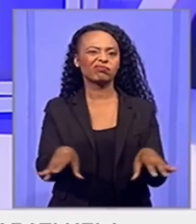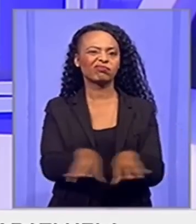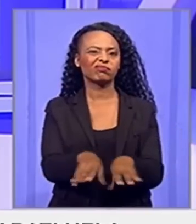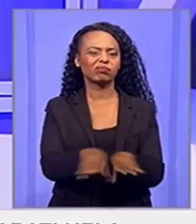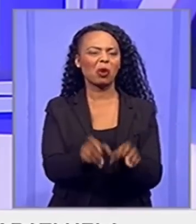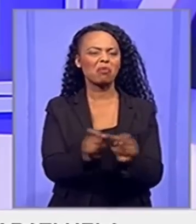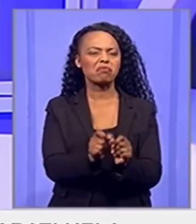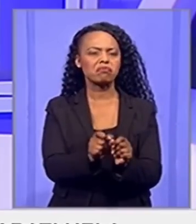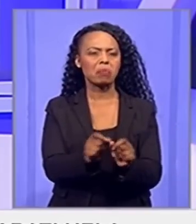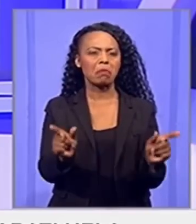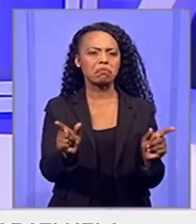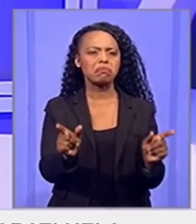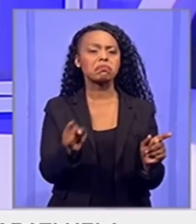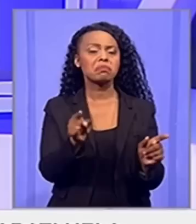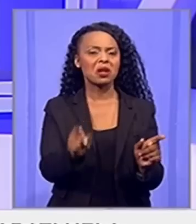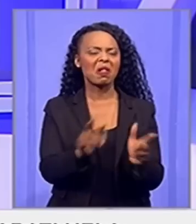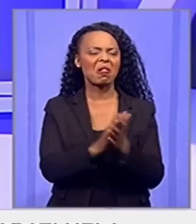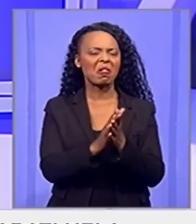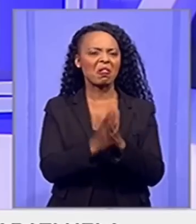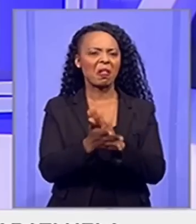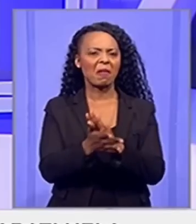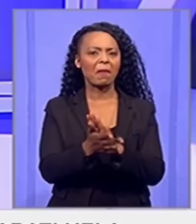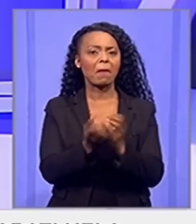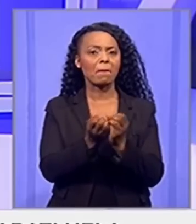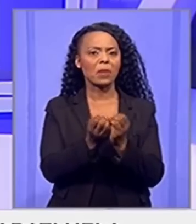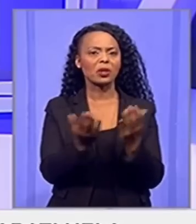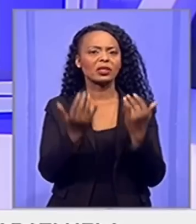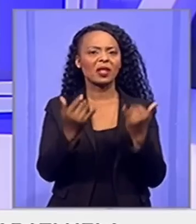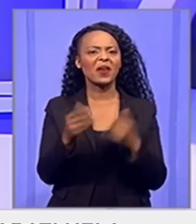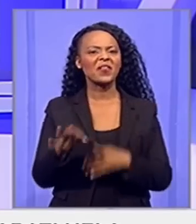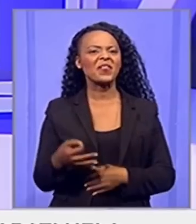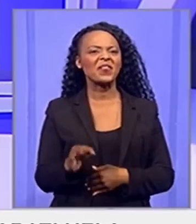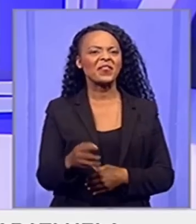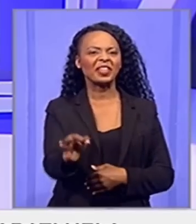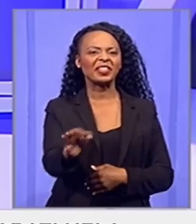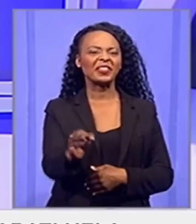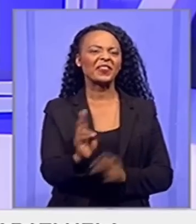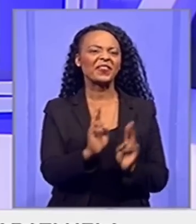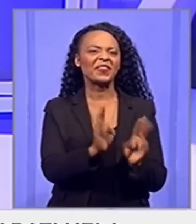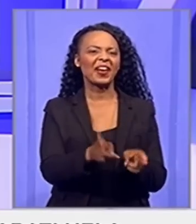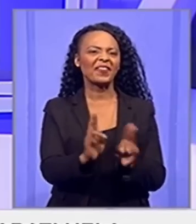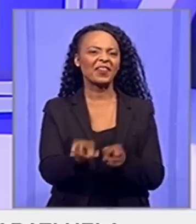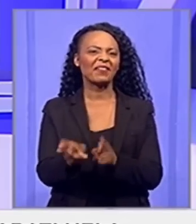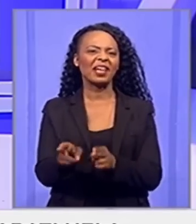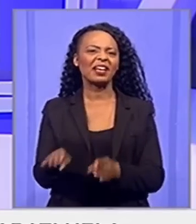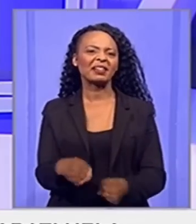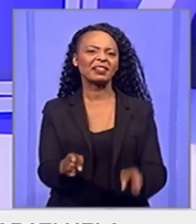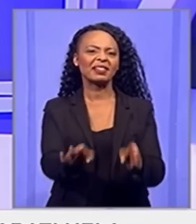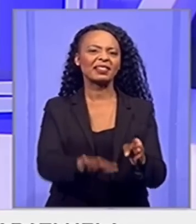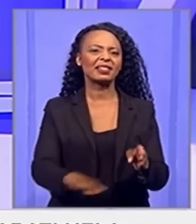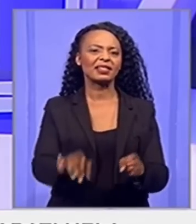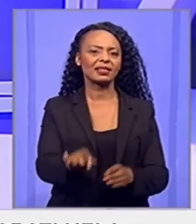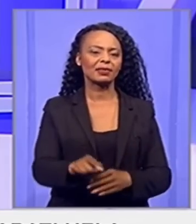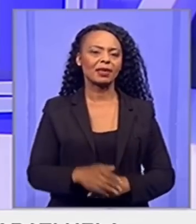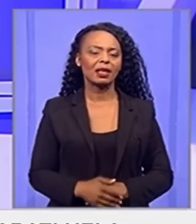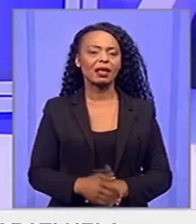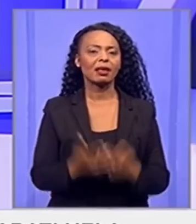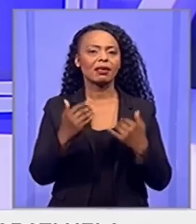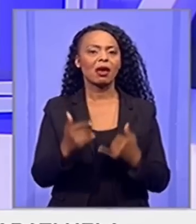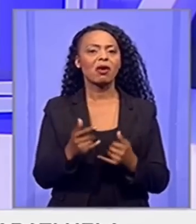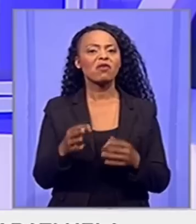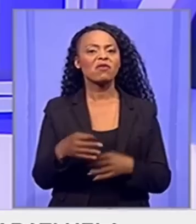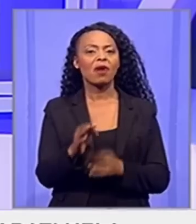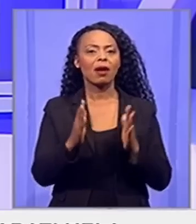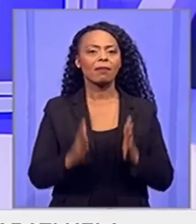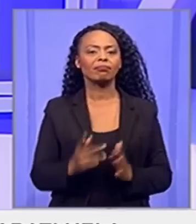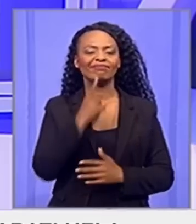di thubegileng tse di bakileng gore ditlhapi di le dikete di iswe mo letamong la selegae. Bothati ba re ga ba kgone go samagana